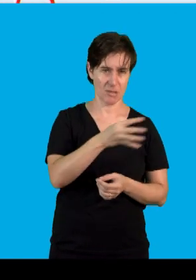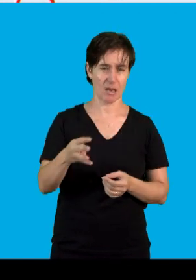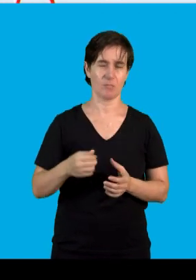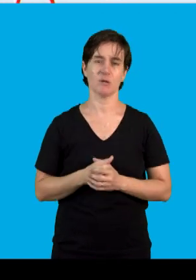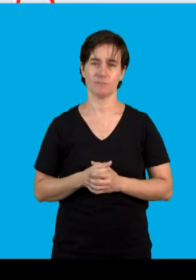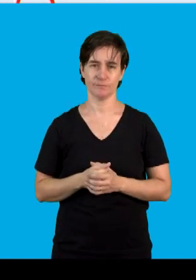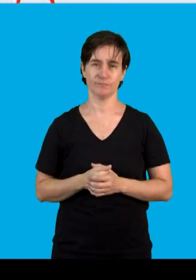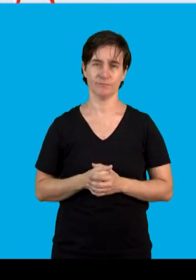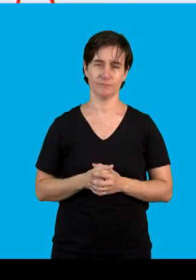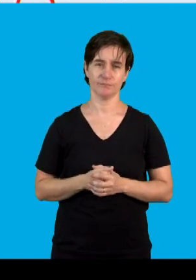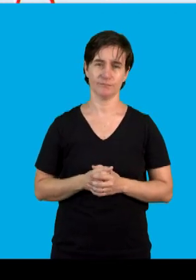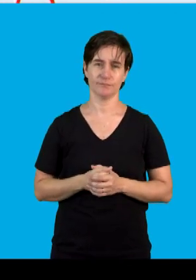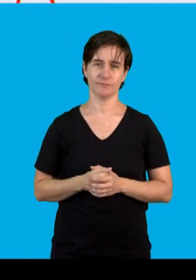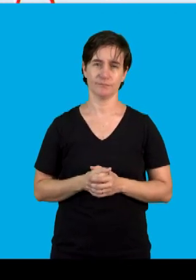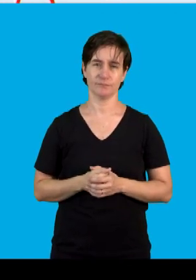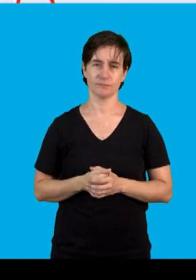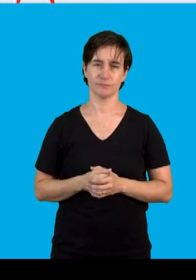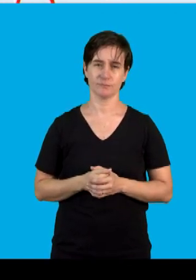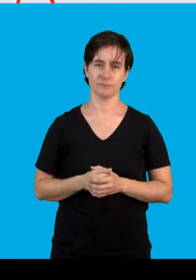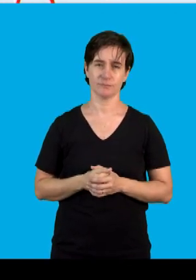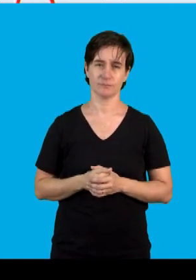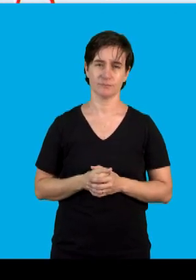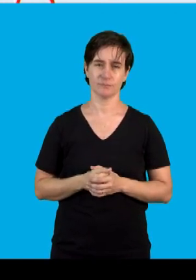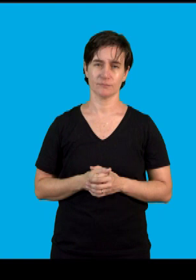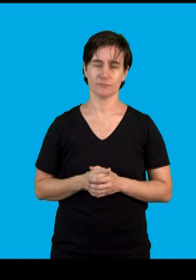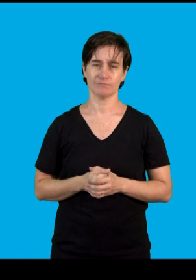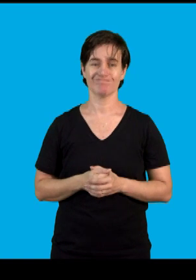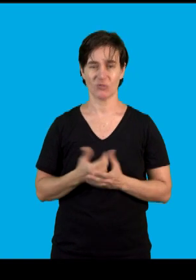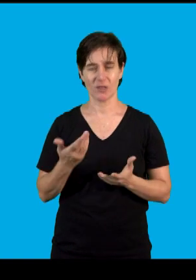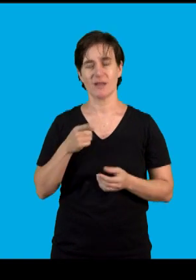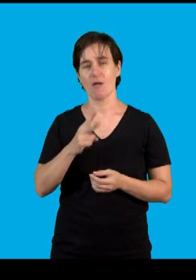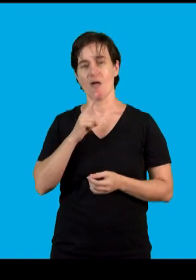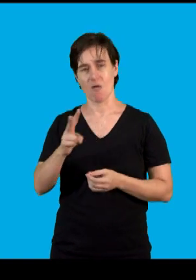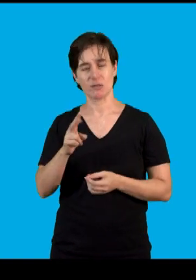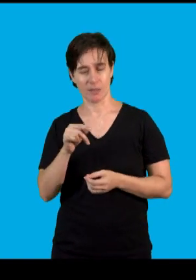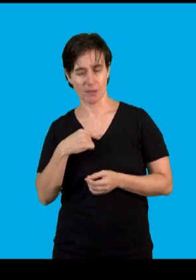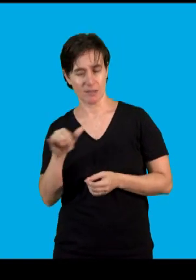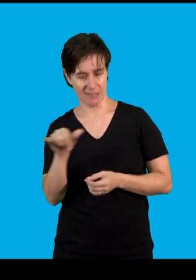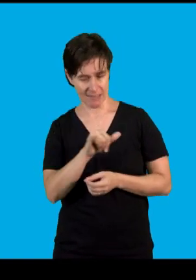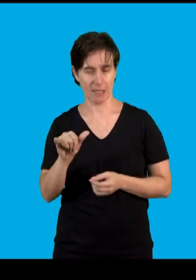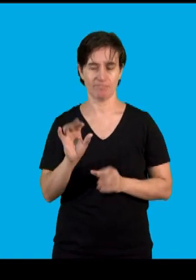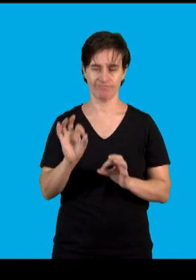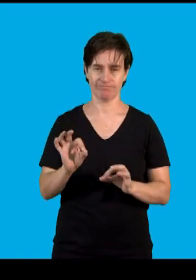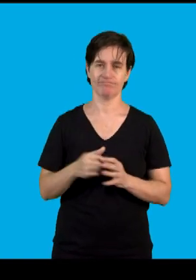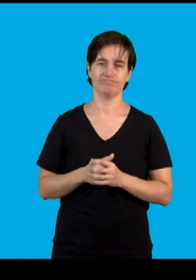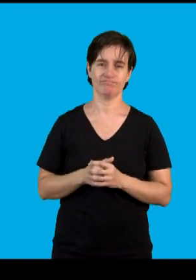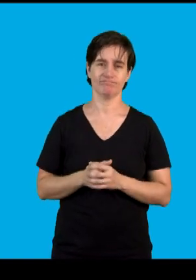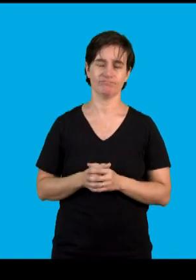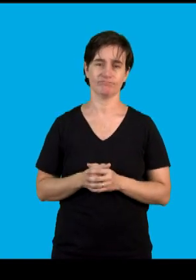There's the table that we worked with, and the answer will be the same.